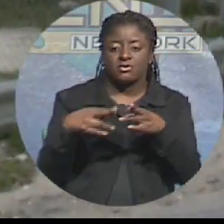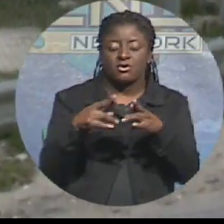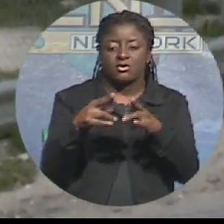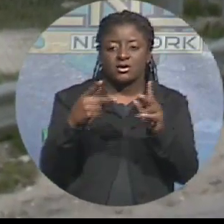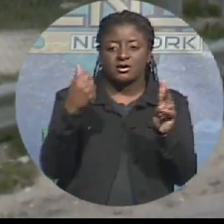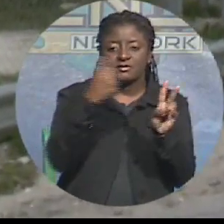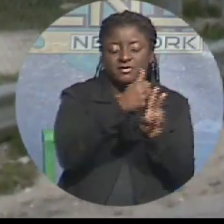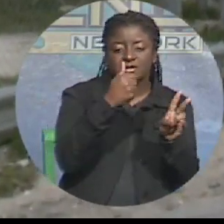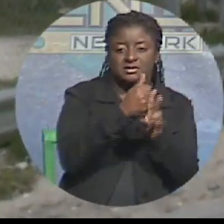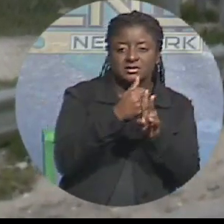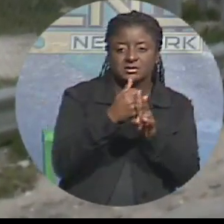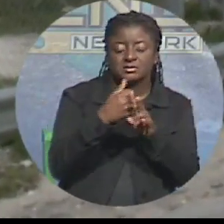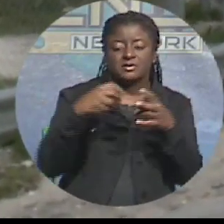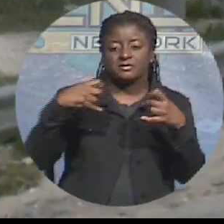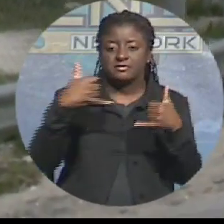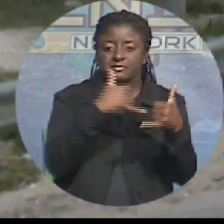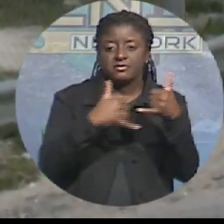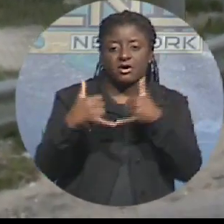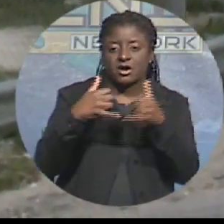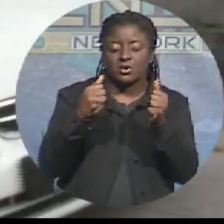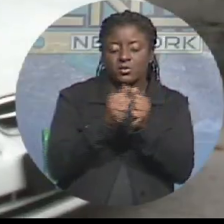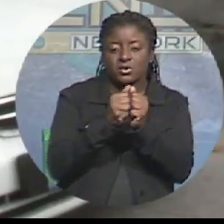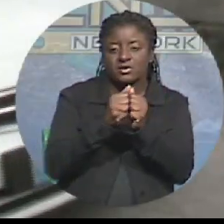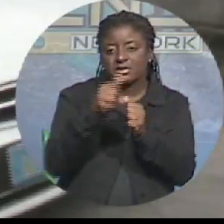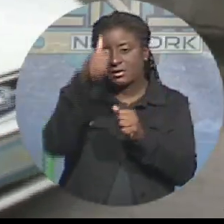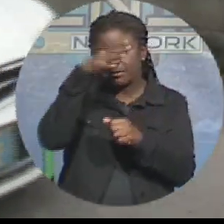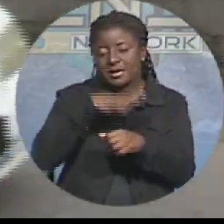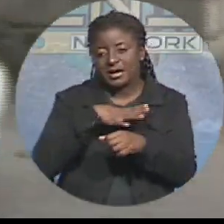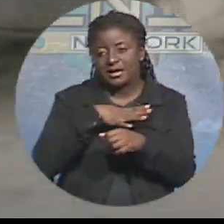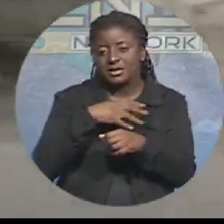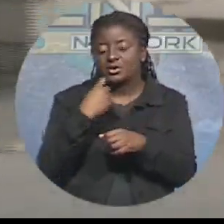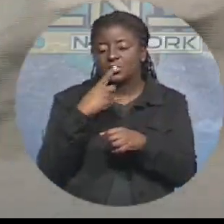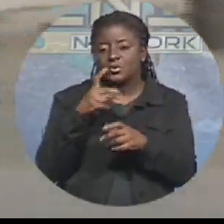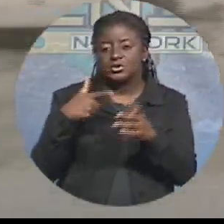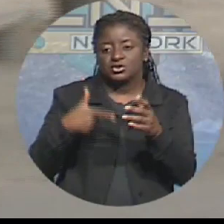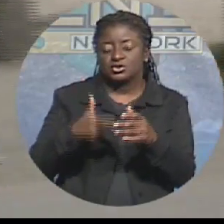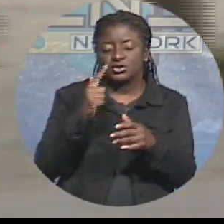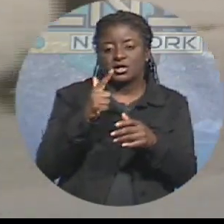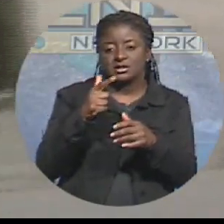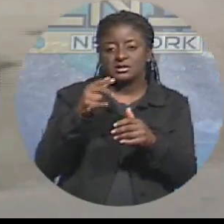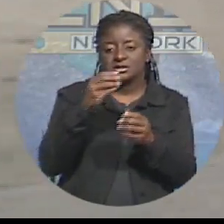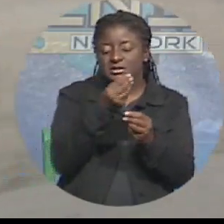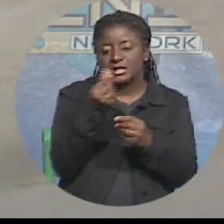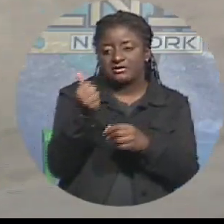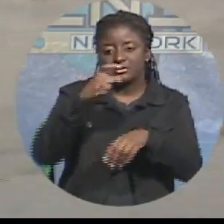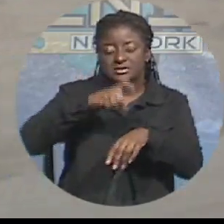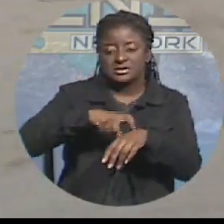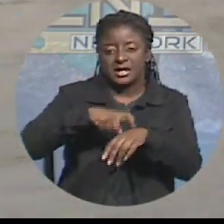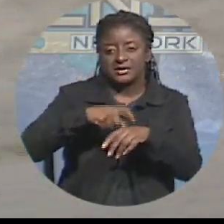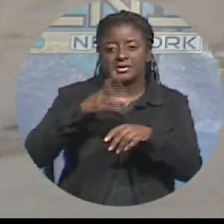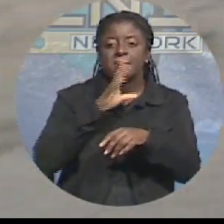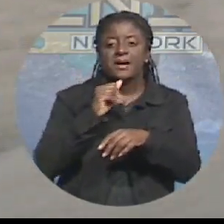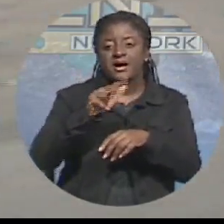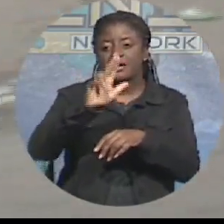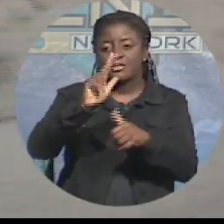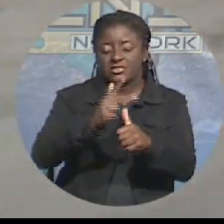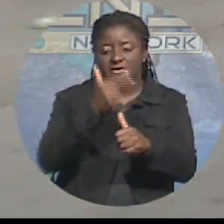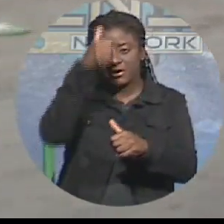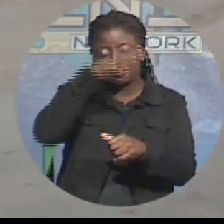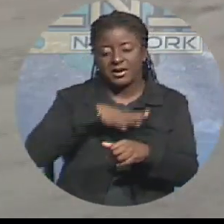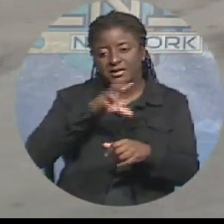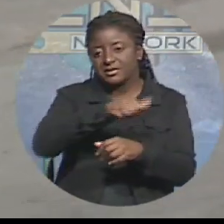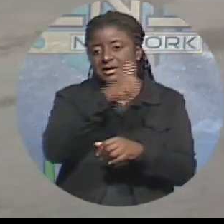into an altercation with a man and was shot at several times by a third man. Now the victim is detained in serious but stable condition in